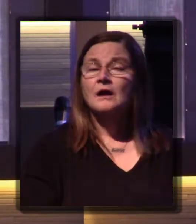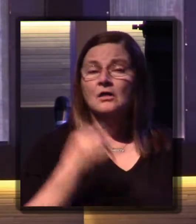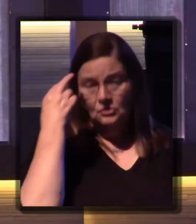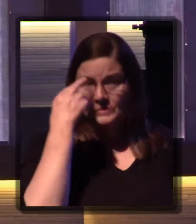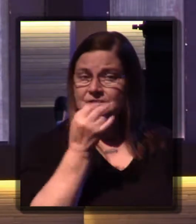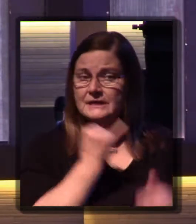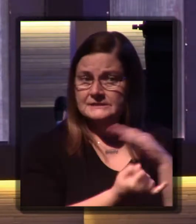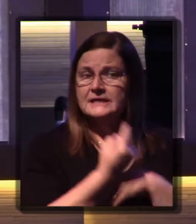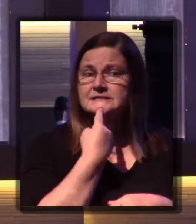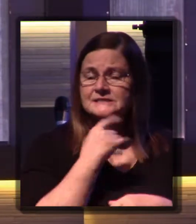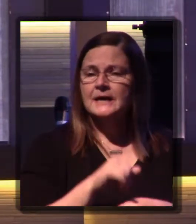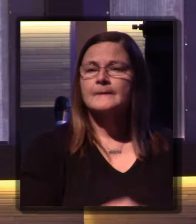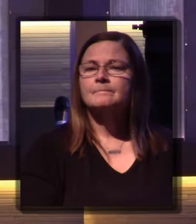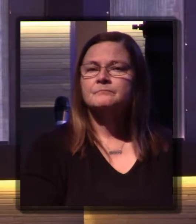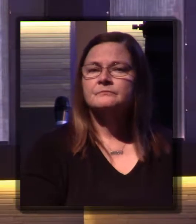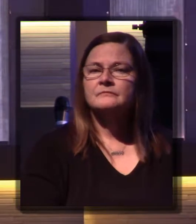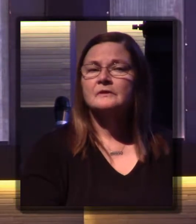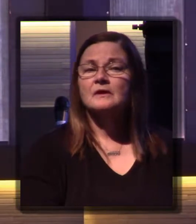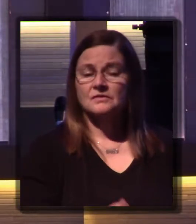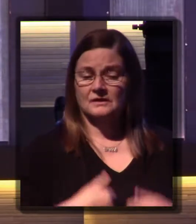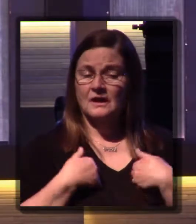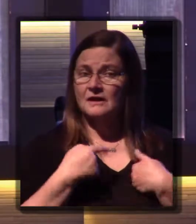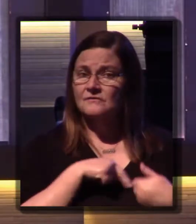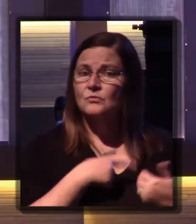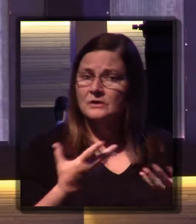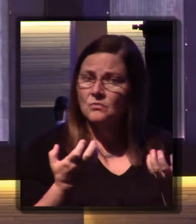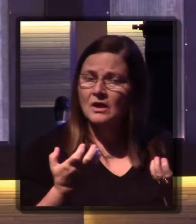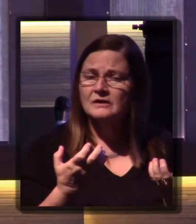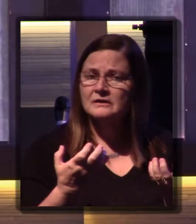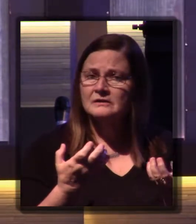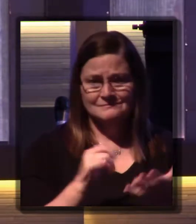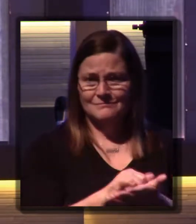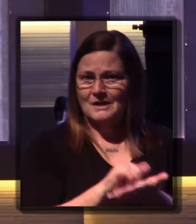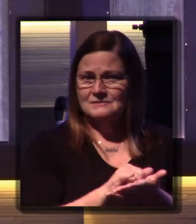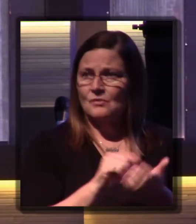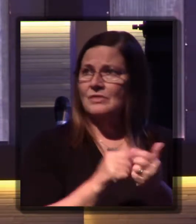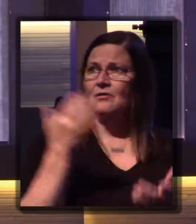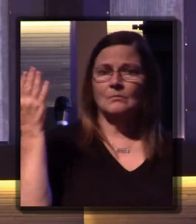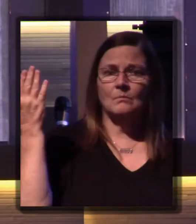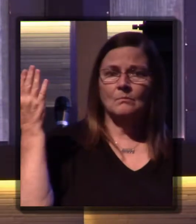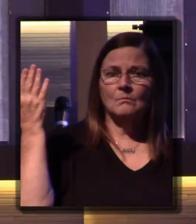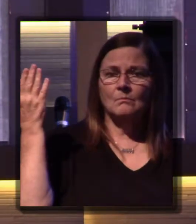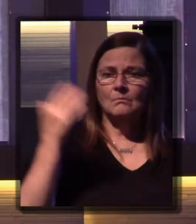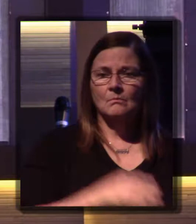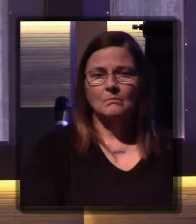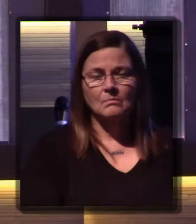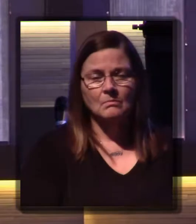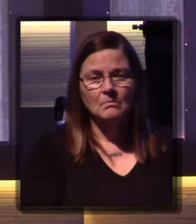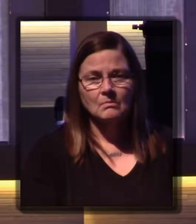the reason he says that is because the life we long for is impossible without him.